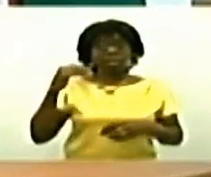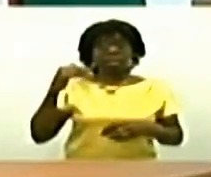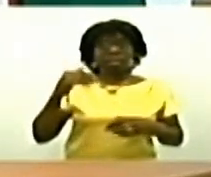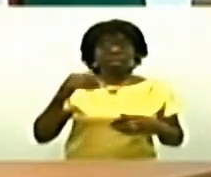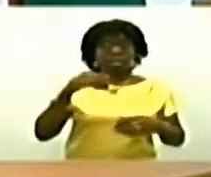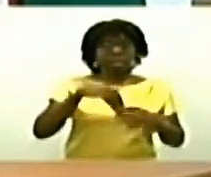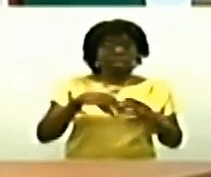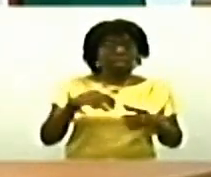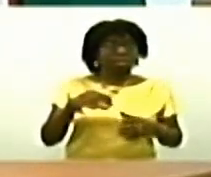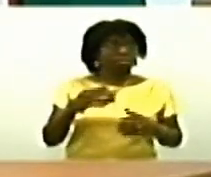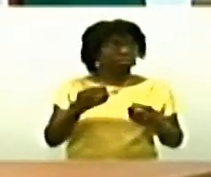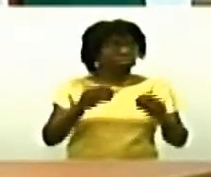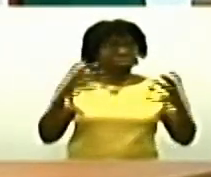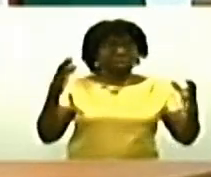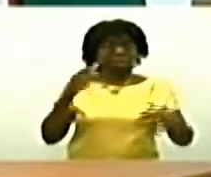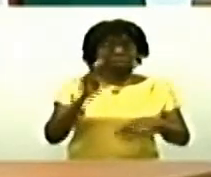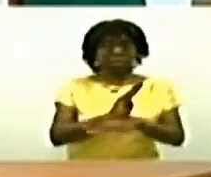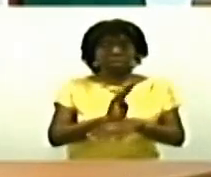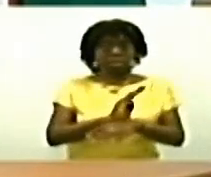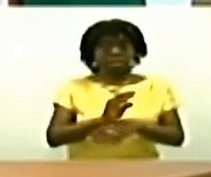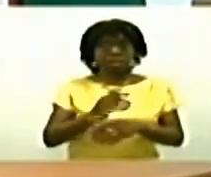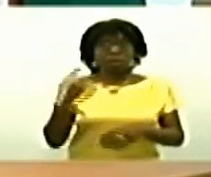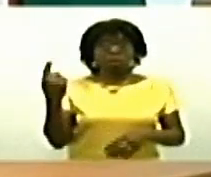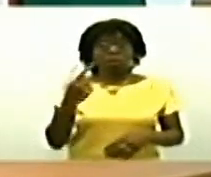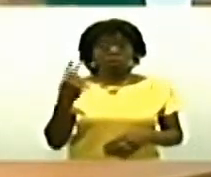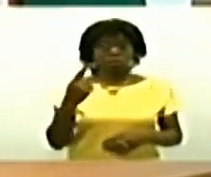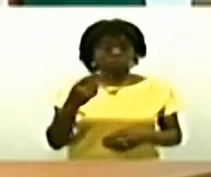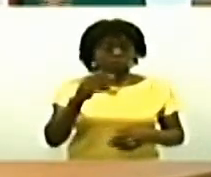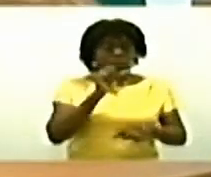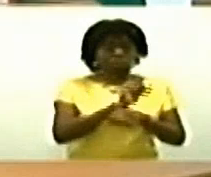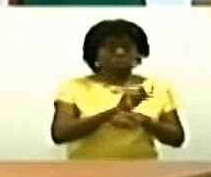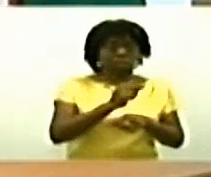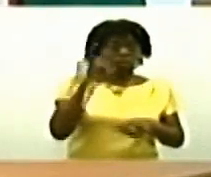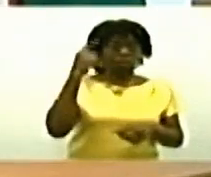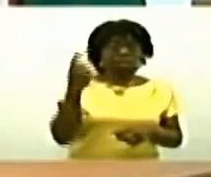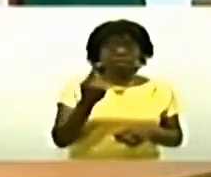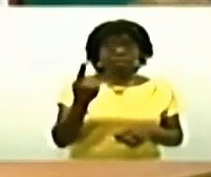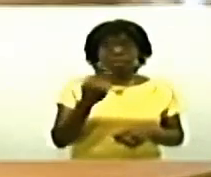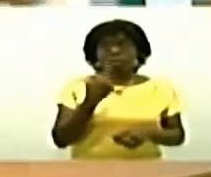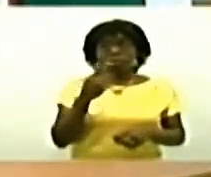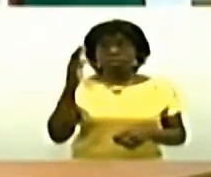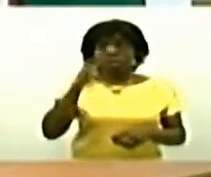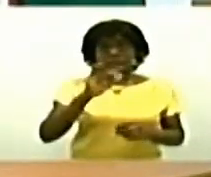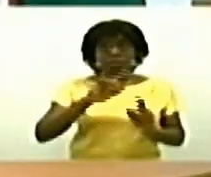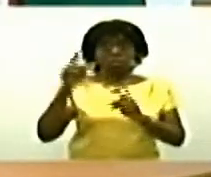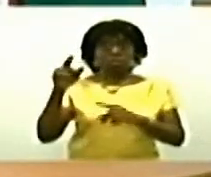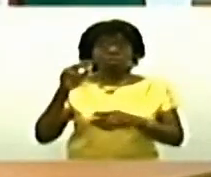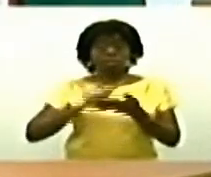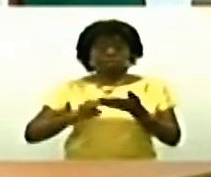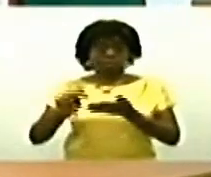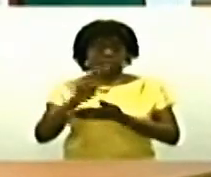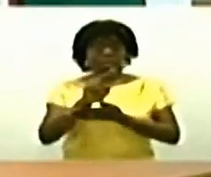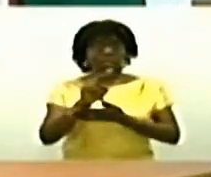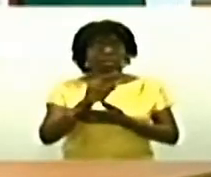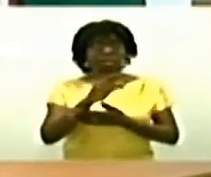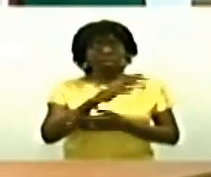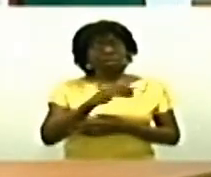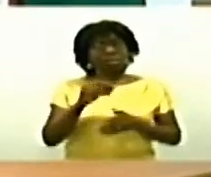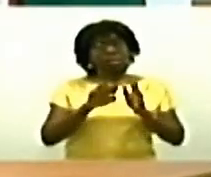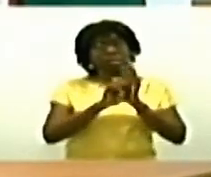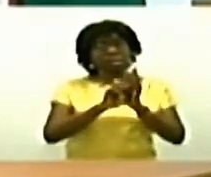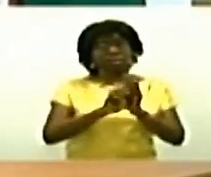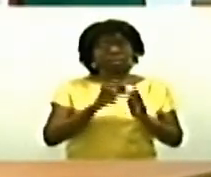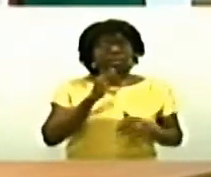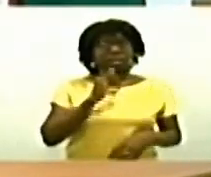significant business. They are always employees of people who never been to university. And the example of that,